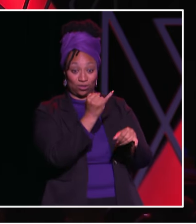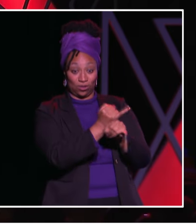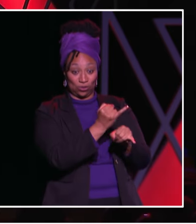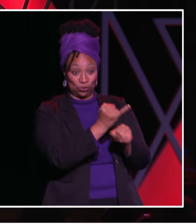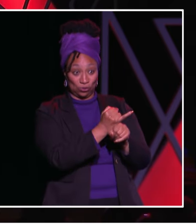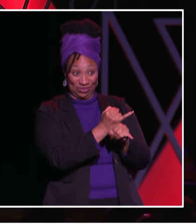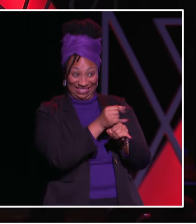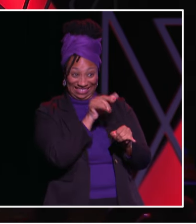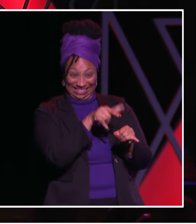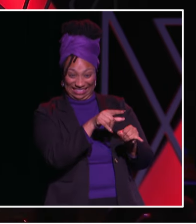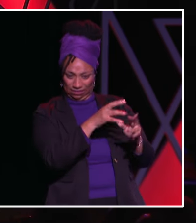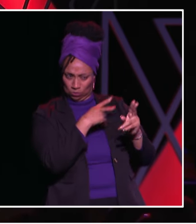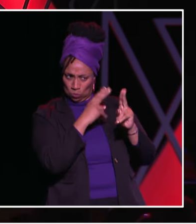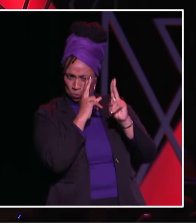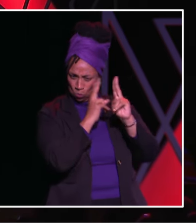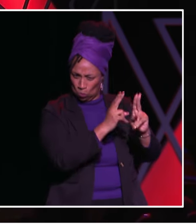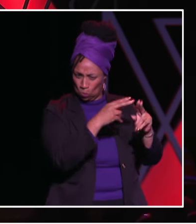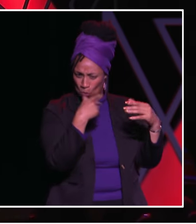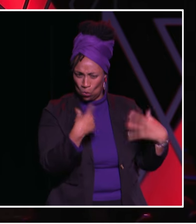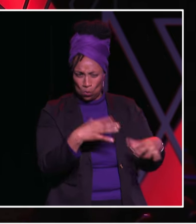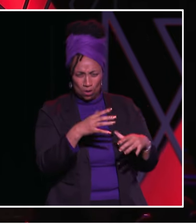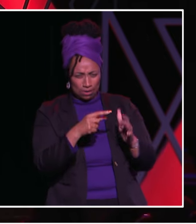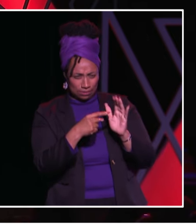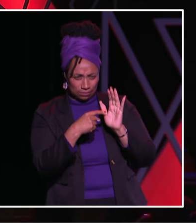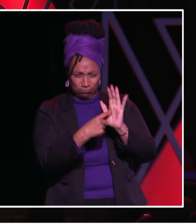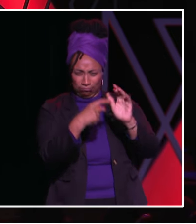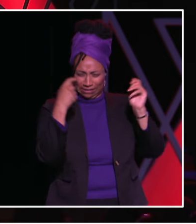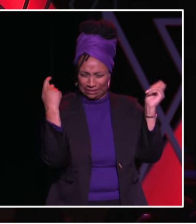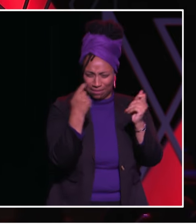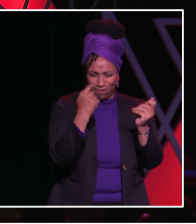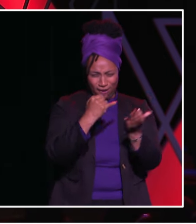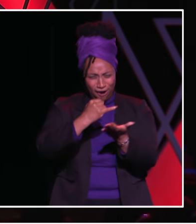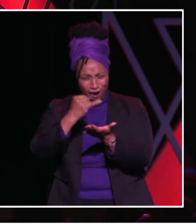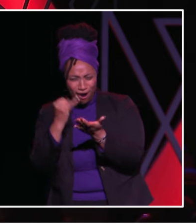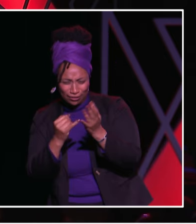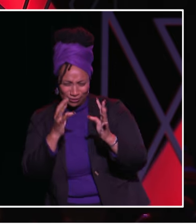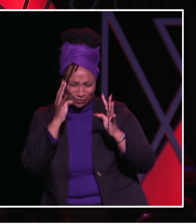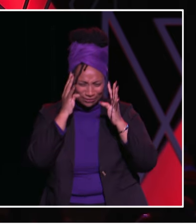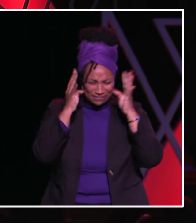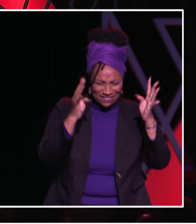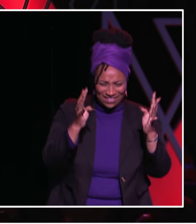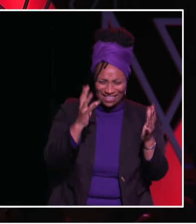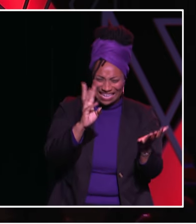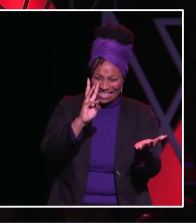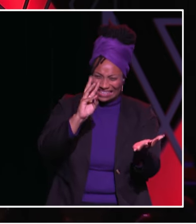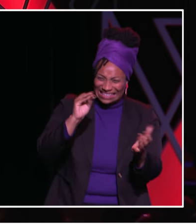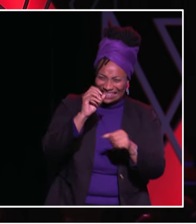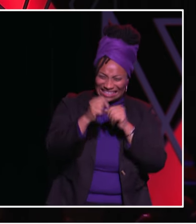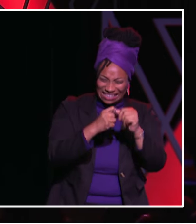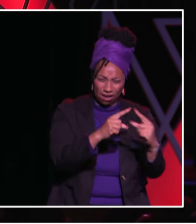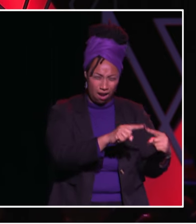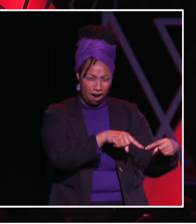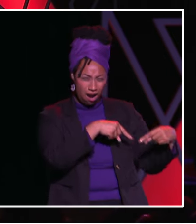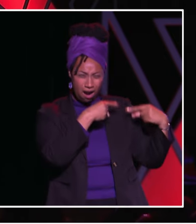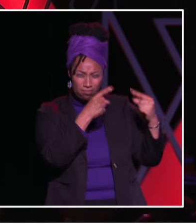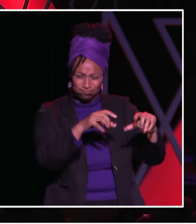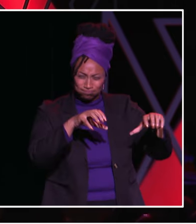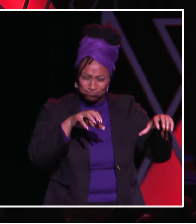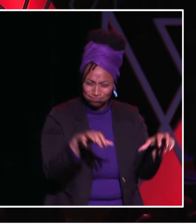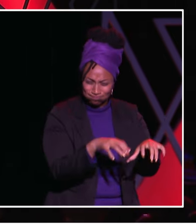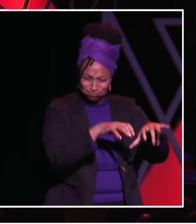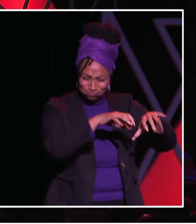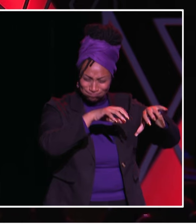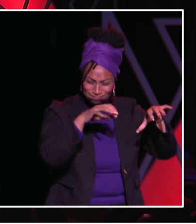the culture and the creative economy in DC for 60 years, and that is